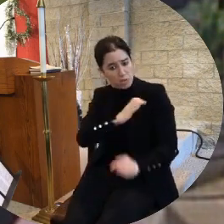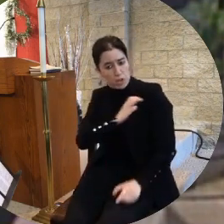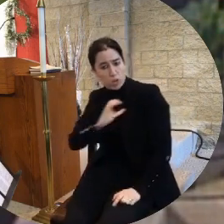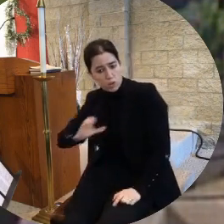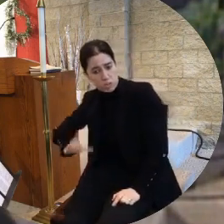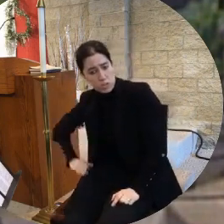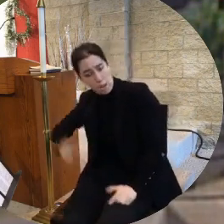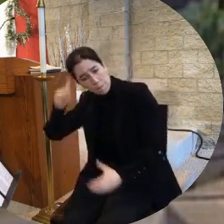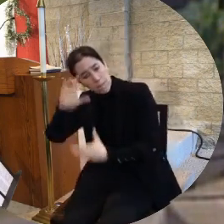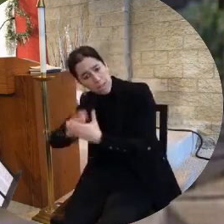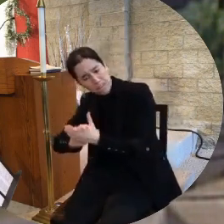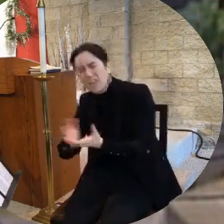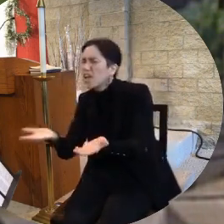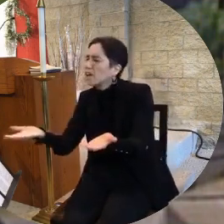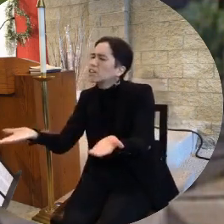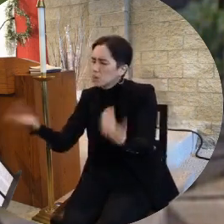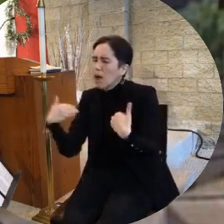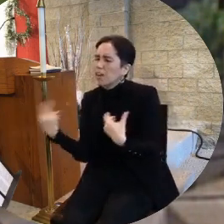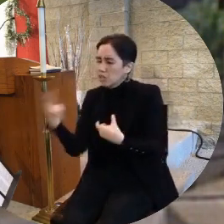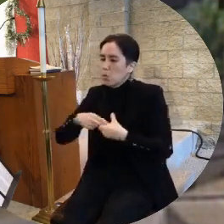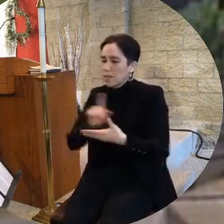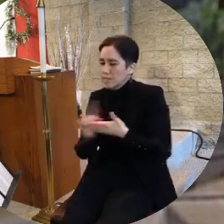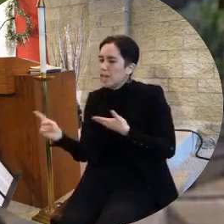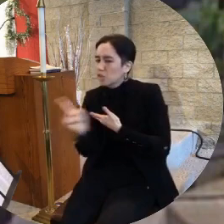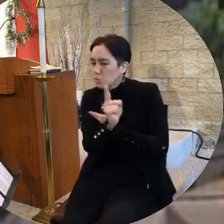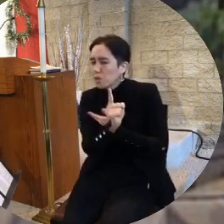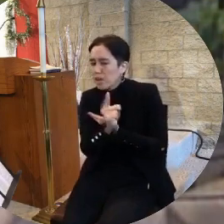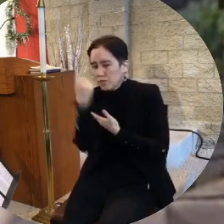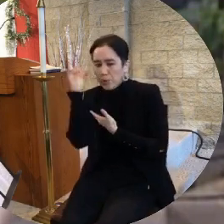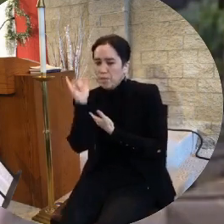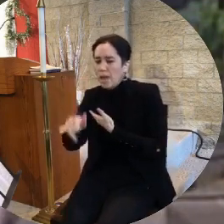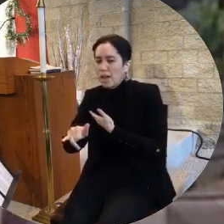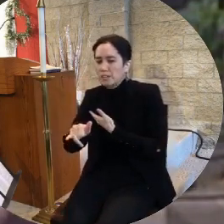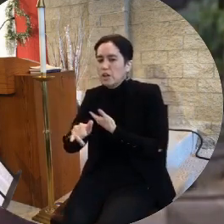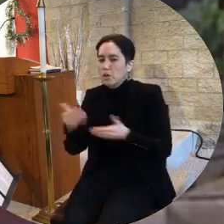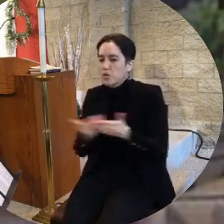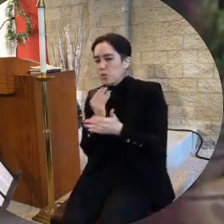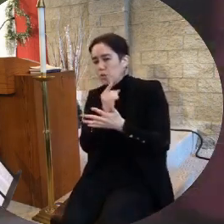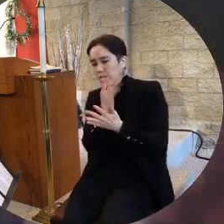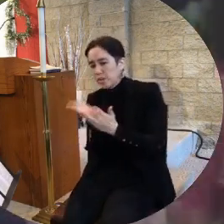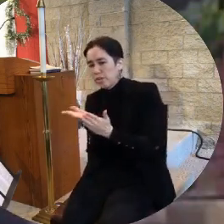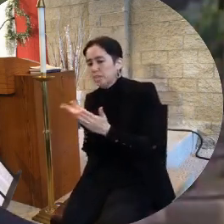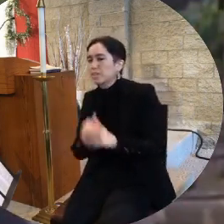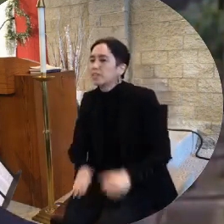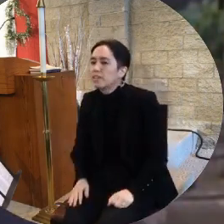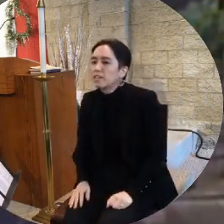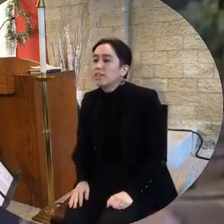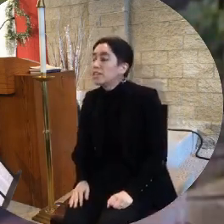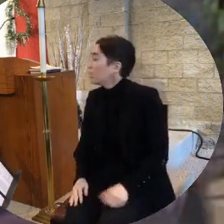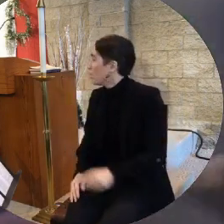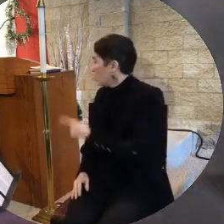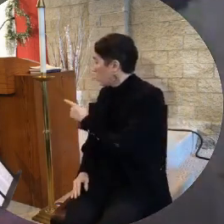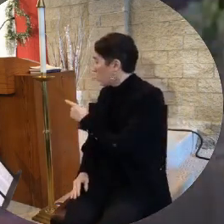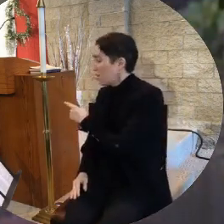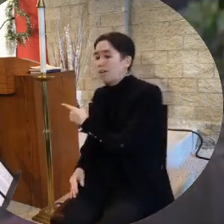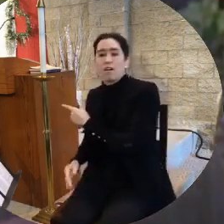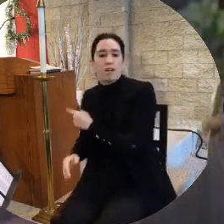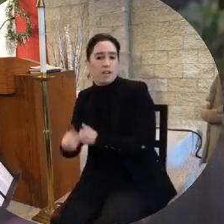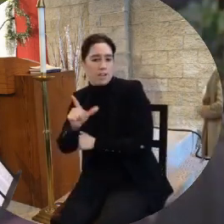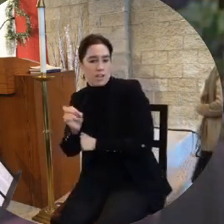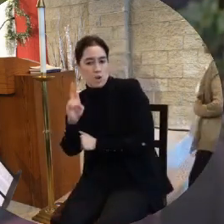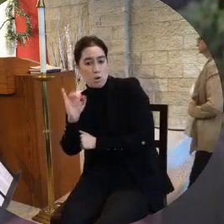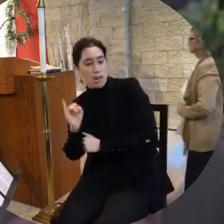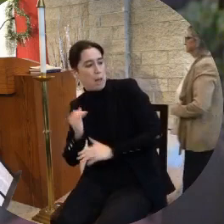So come and be with us next week. I hear children out there, I believe. Let's stand and let's bring them in. You know what, Reverend Pat, I'm going to interject one quick thing.